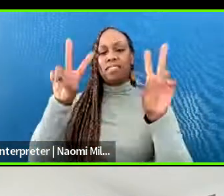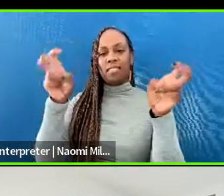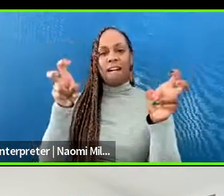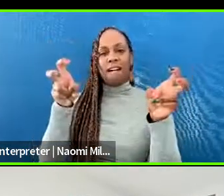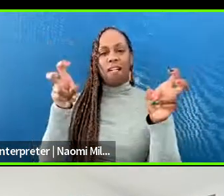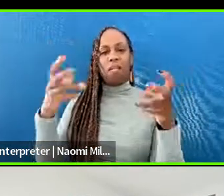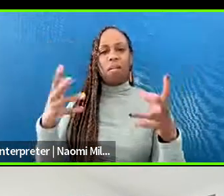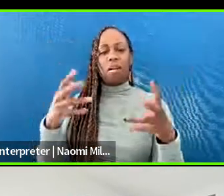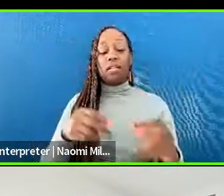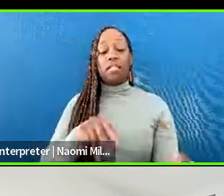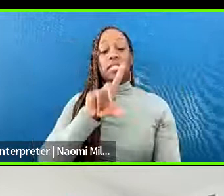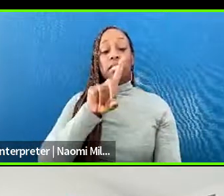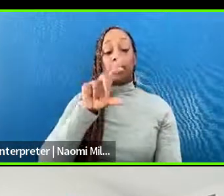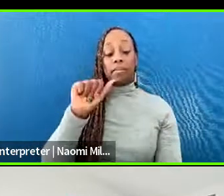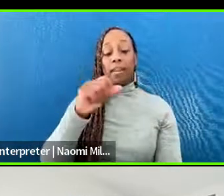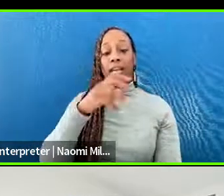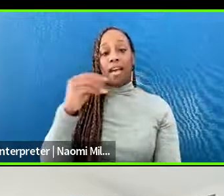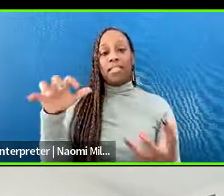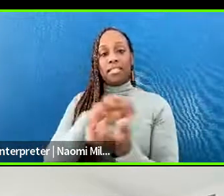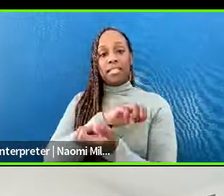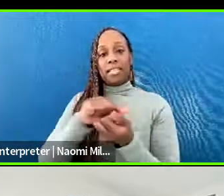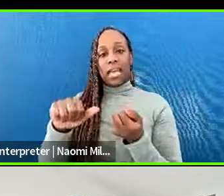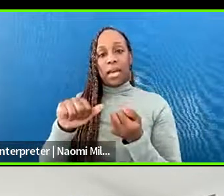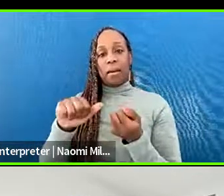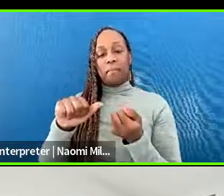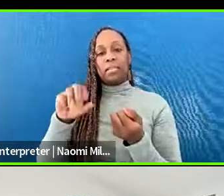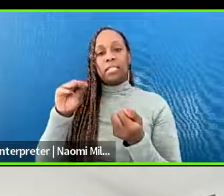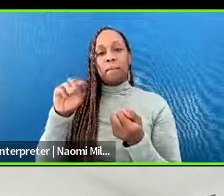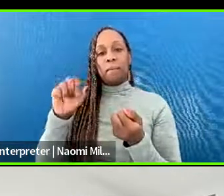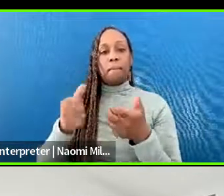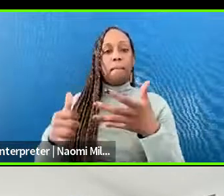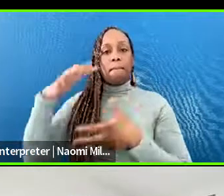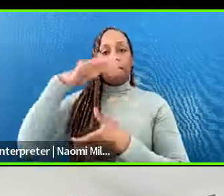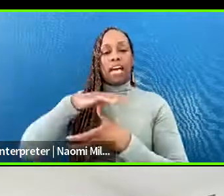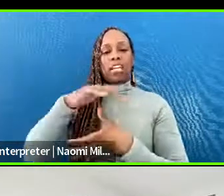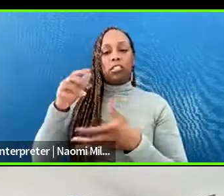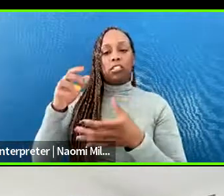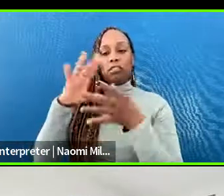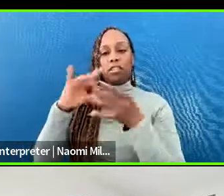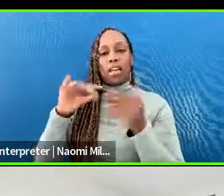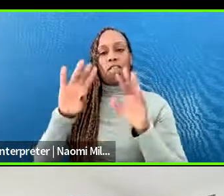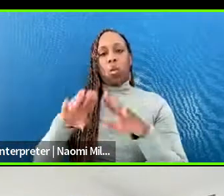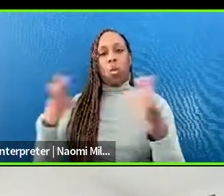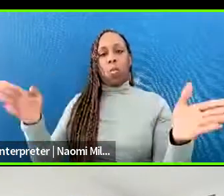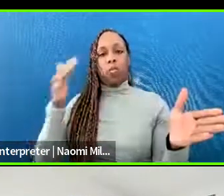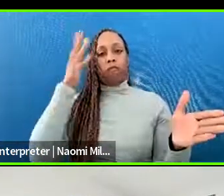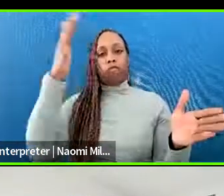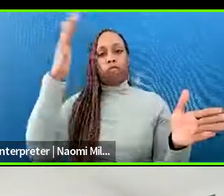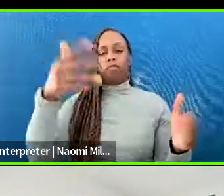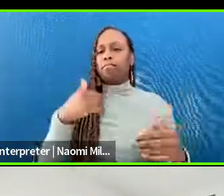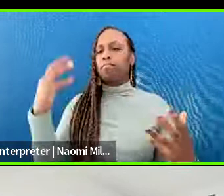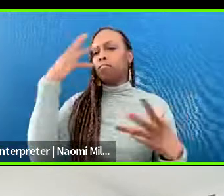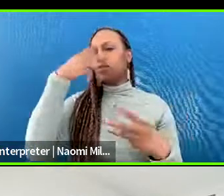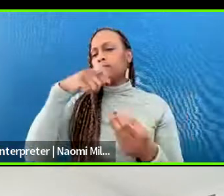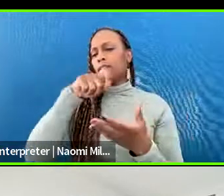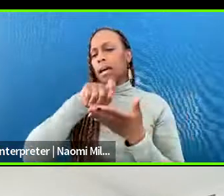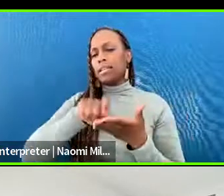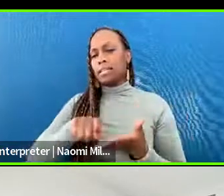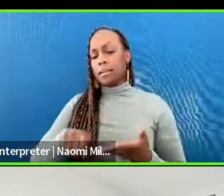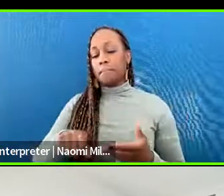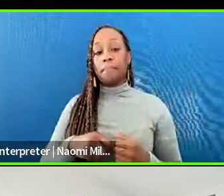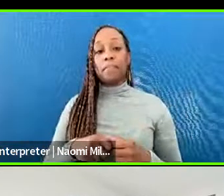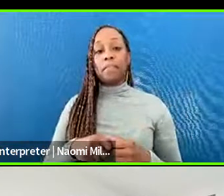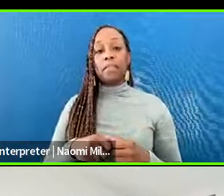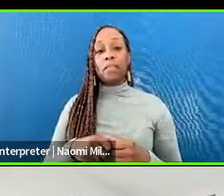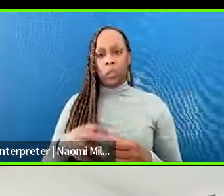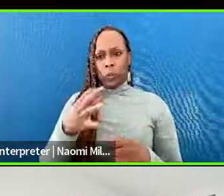It's Disability and the Damaging Master Narrative of an Open Future. Fantastic essay. So we are going to soon run